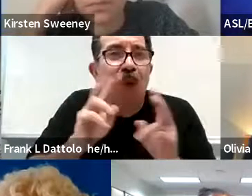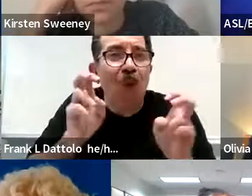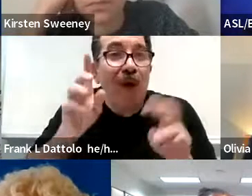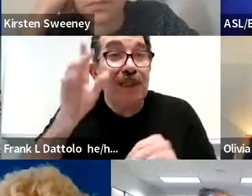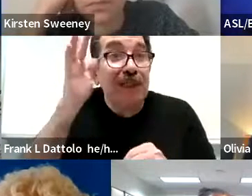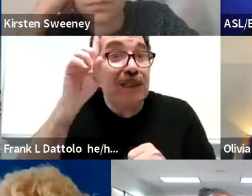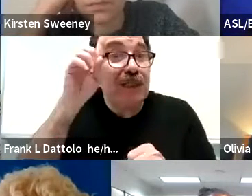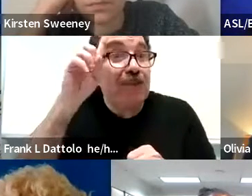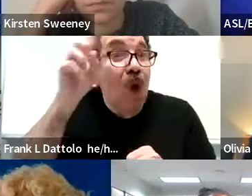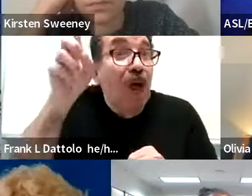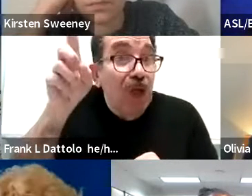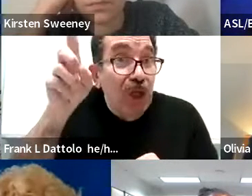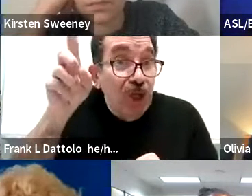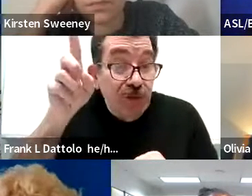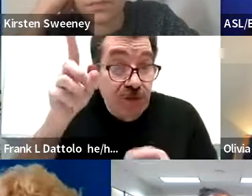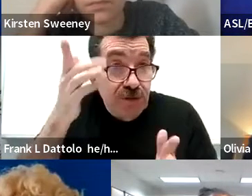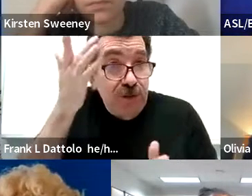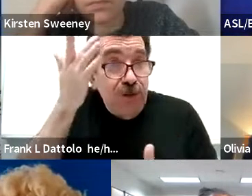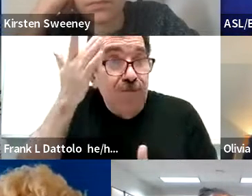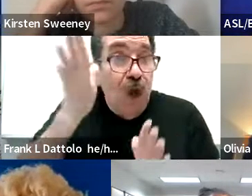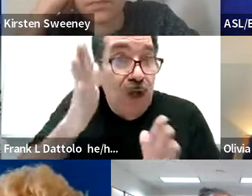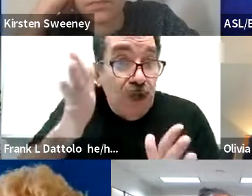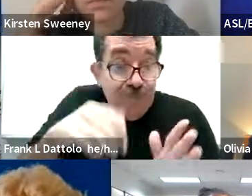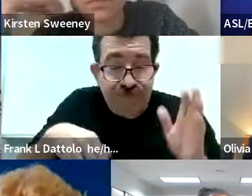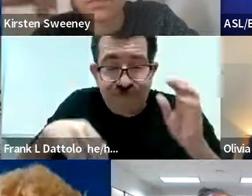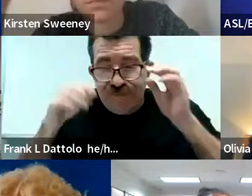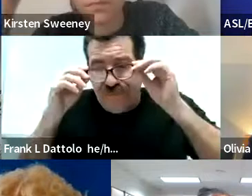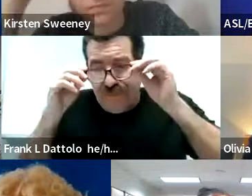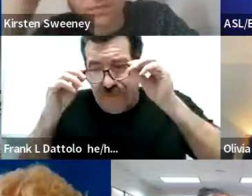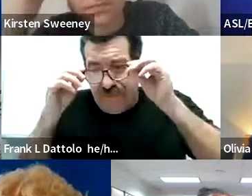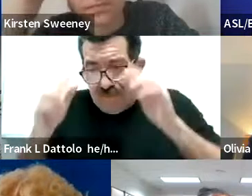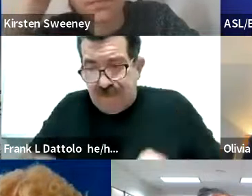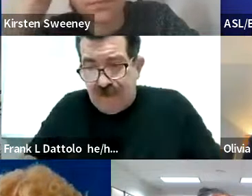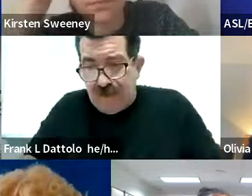are providing access be a little more savvy.